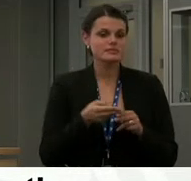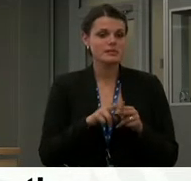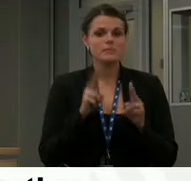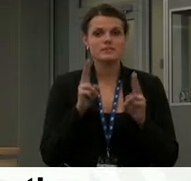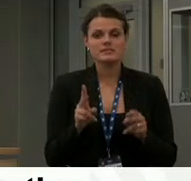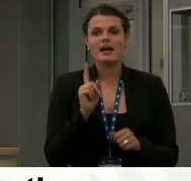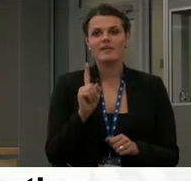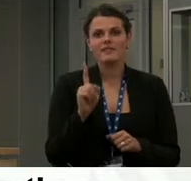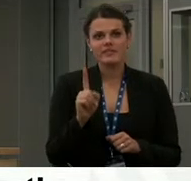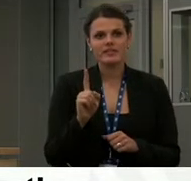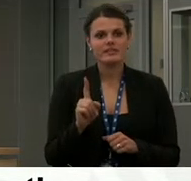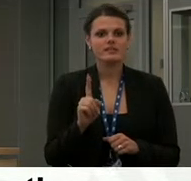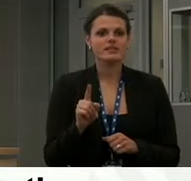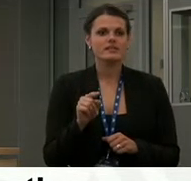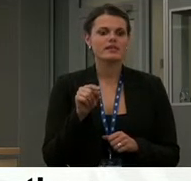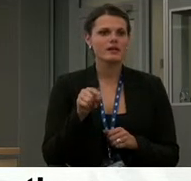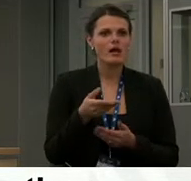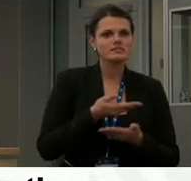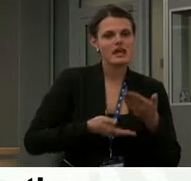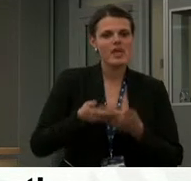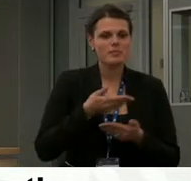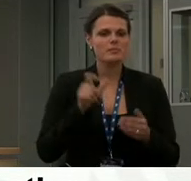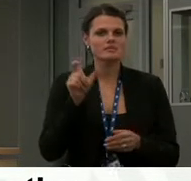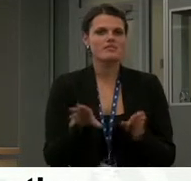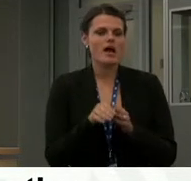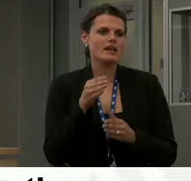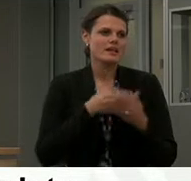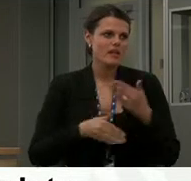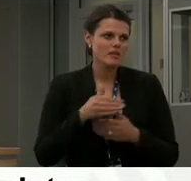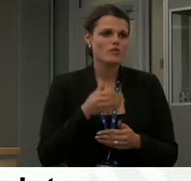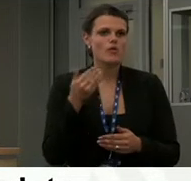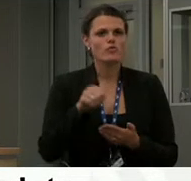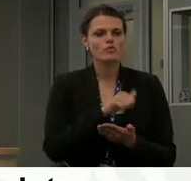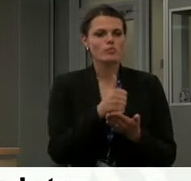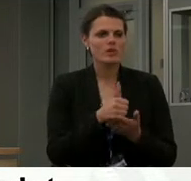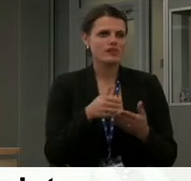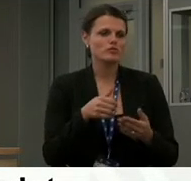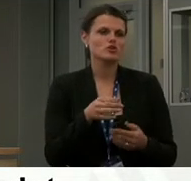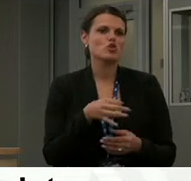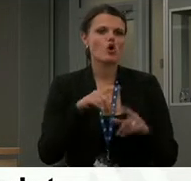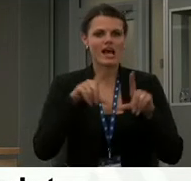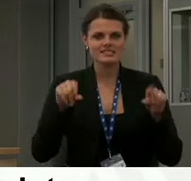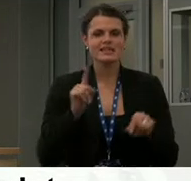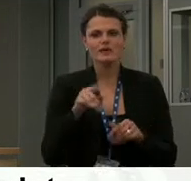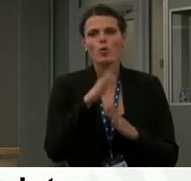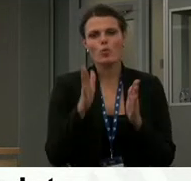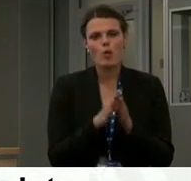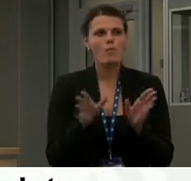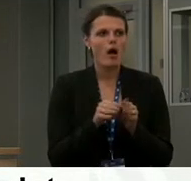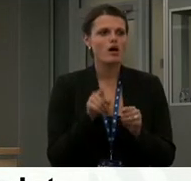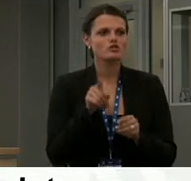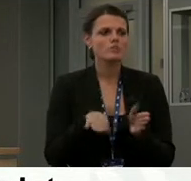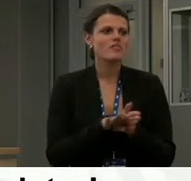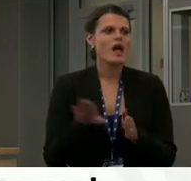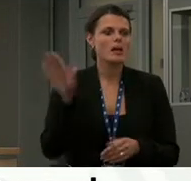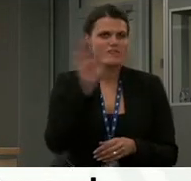Because only into partnership with persons with disability and their representative organizations, only together with member